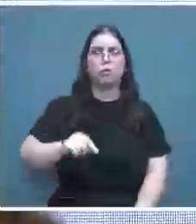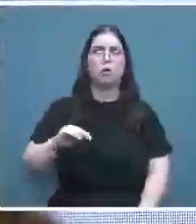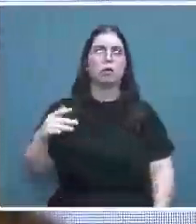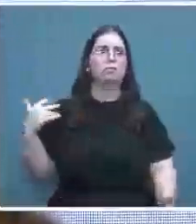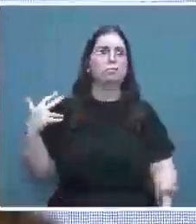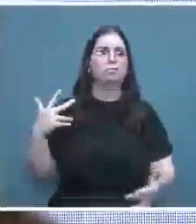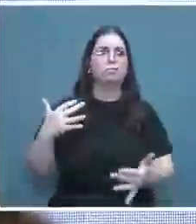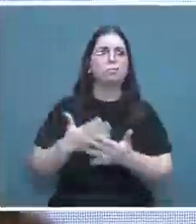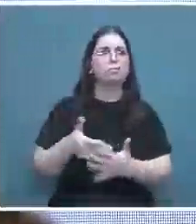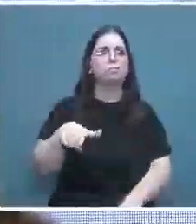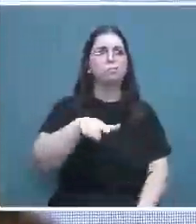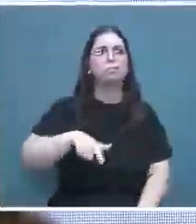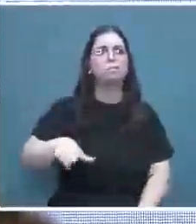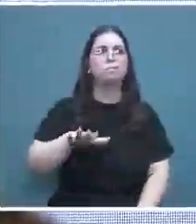invasion,